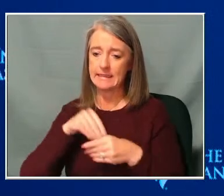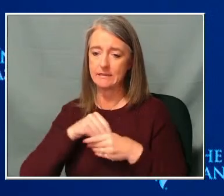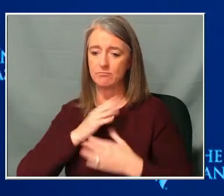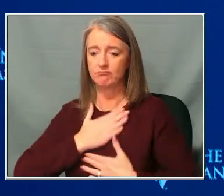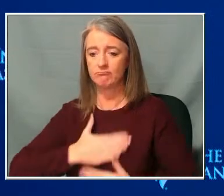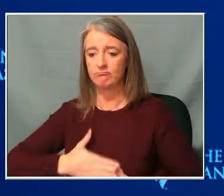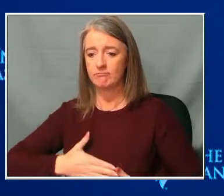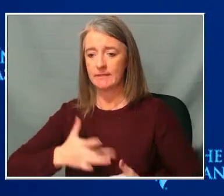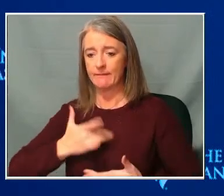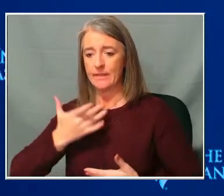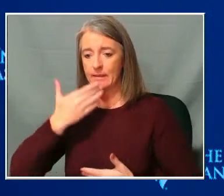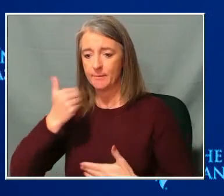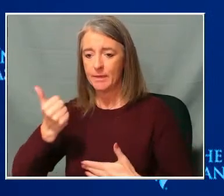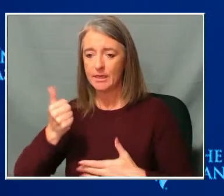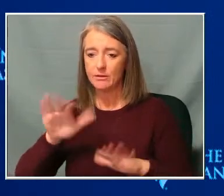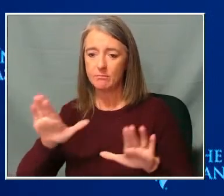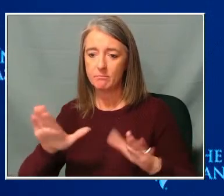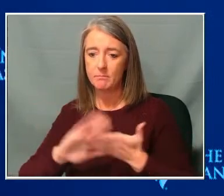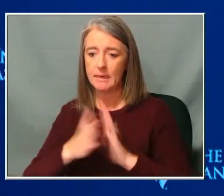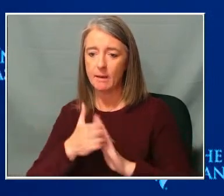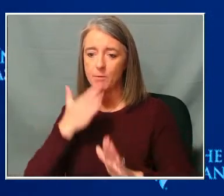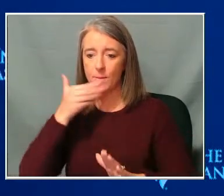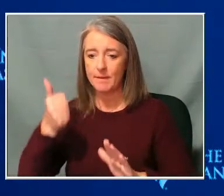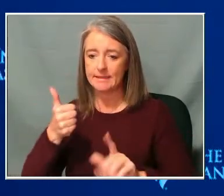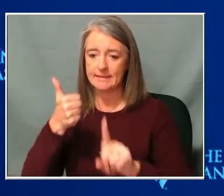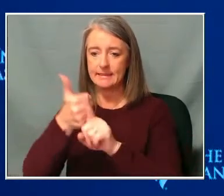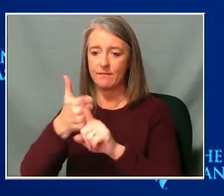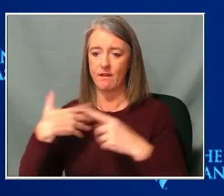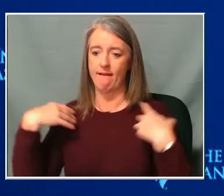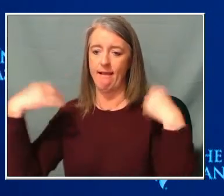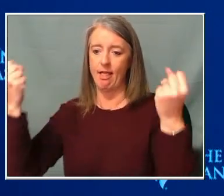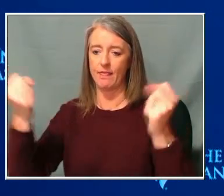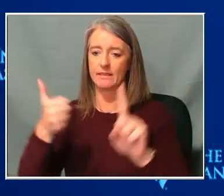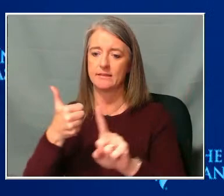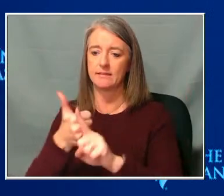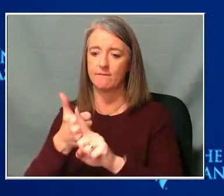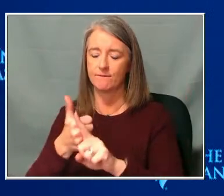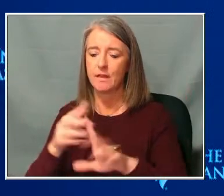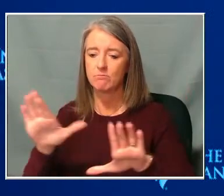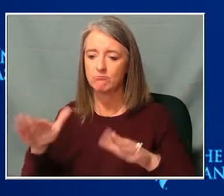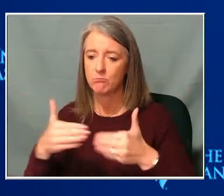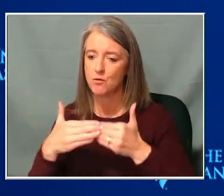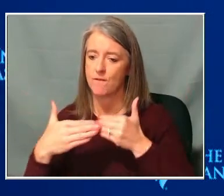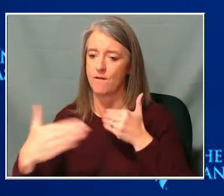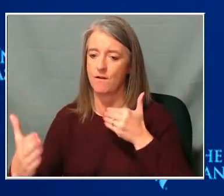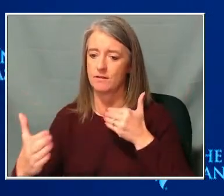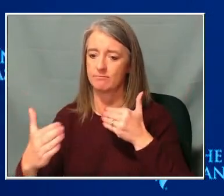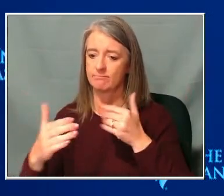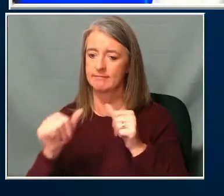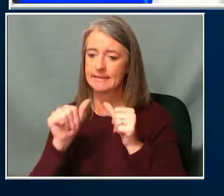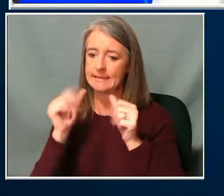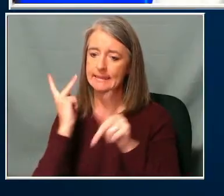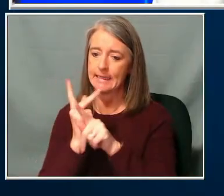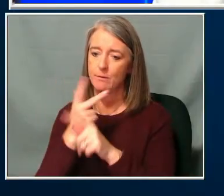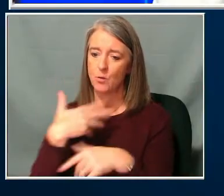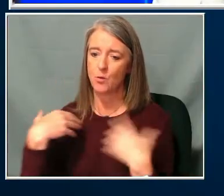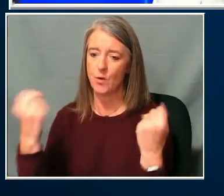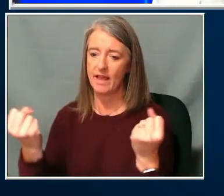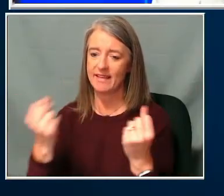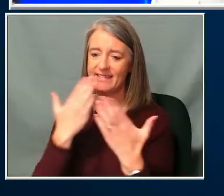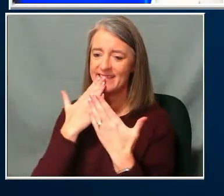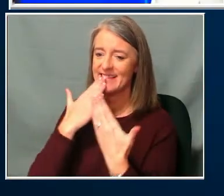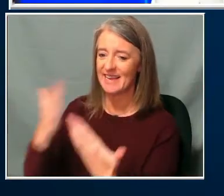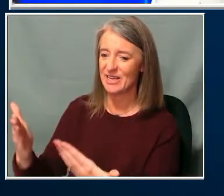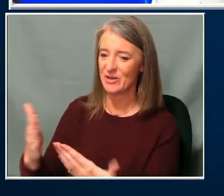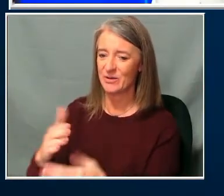You can be your best self, your healthiest self, and move on and stay well. Doc Hawk, thanks so much. Best